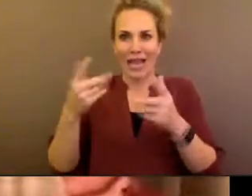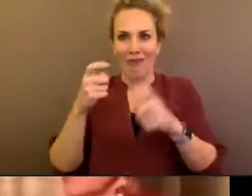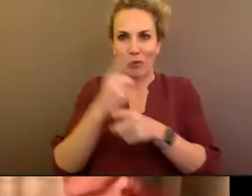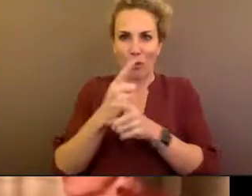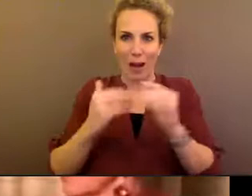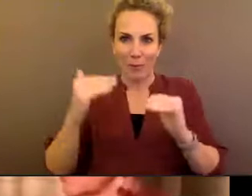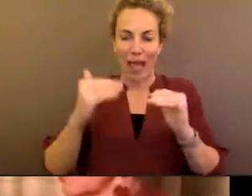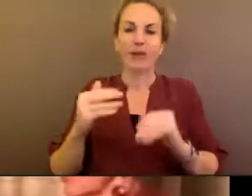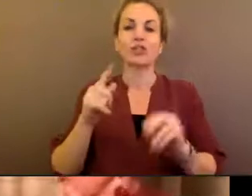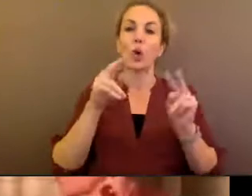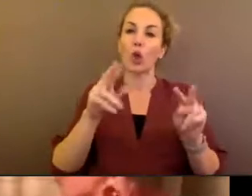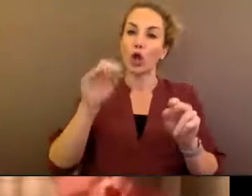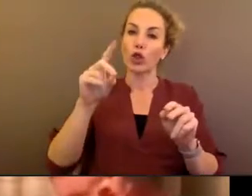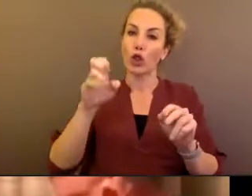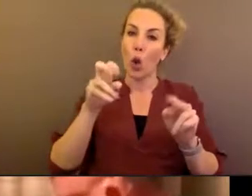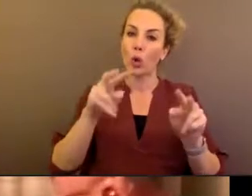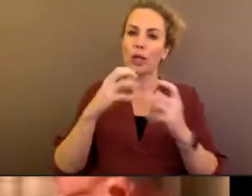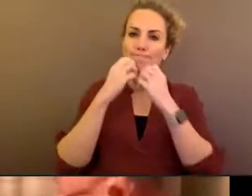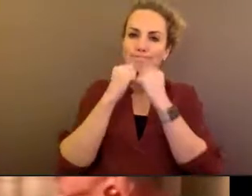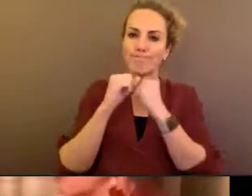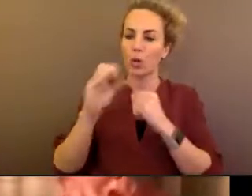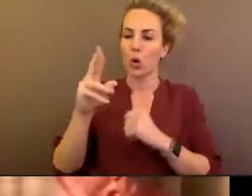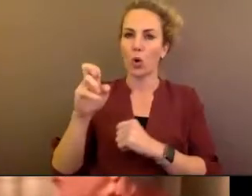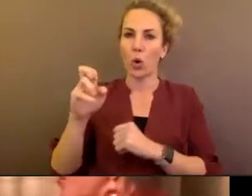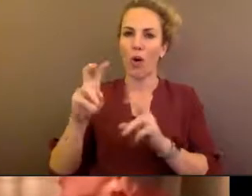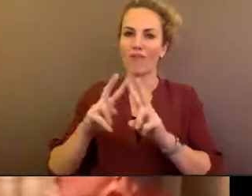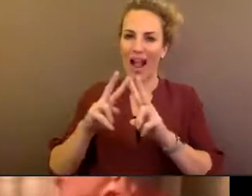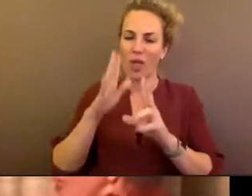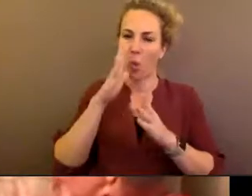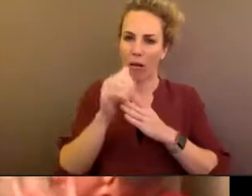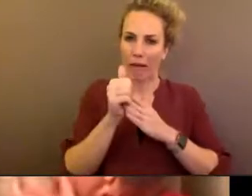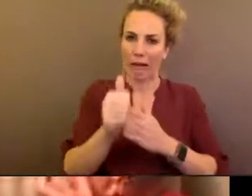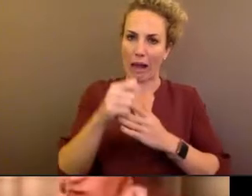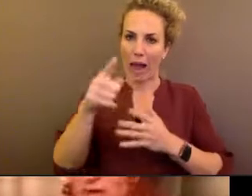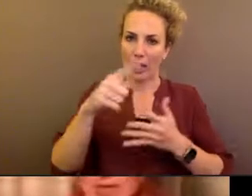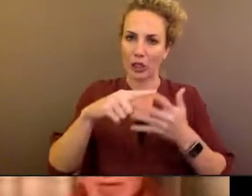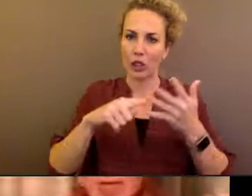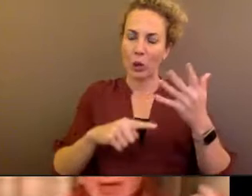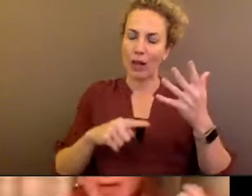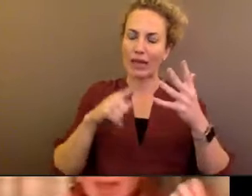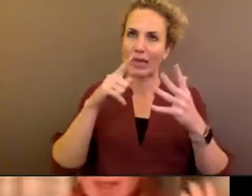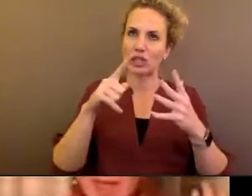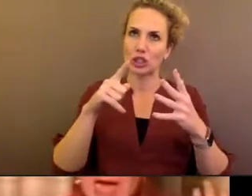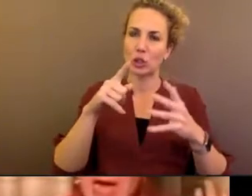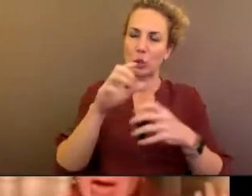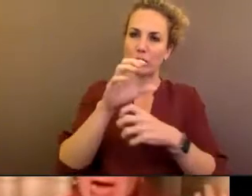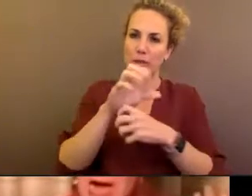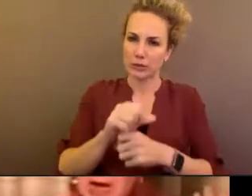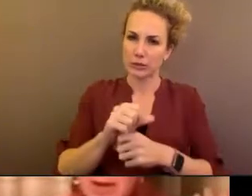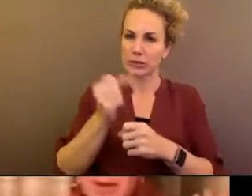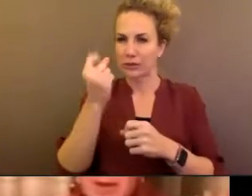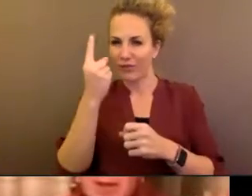Then when you look at the code, you look at the core values, and that will give you guidance. That just kind of gets you oriented.